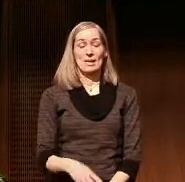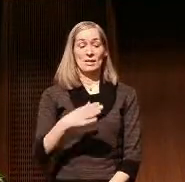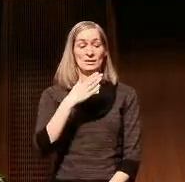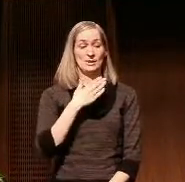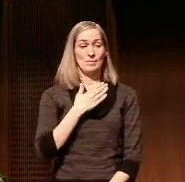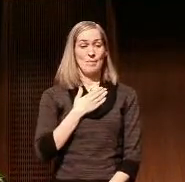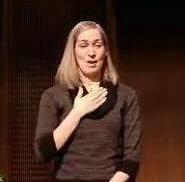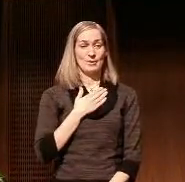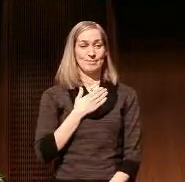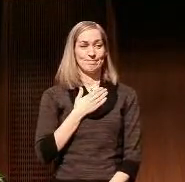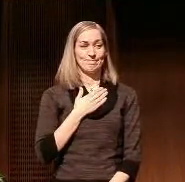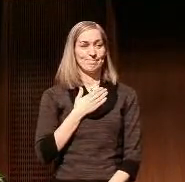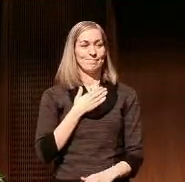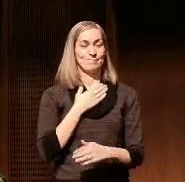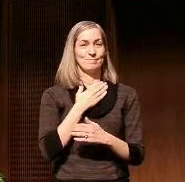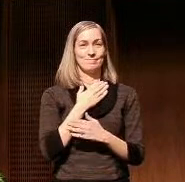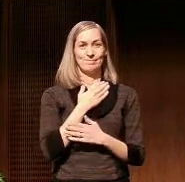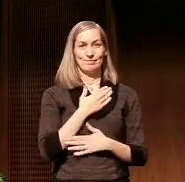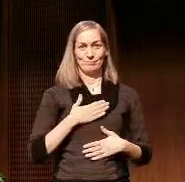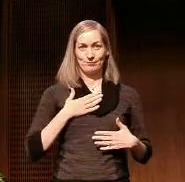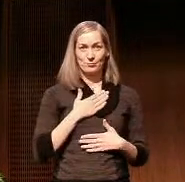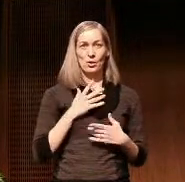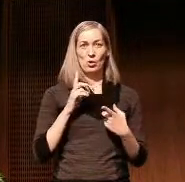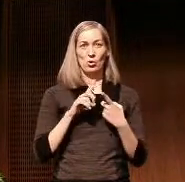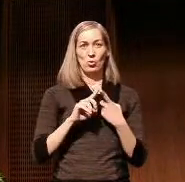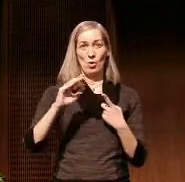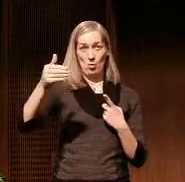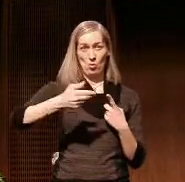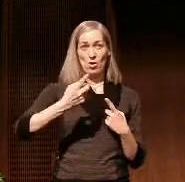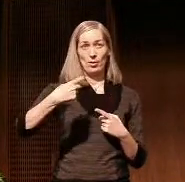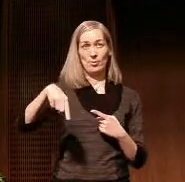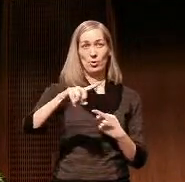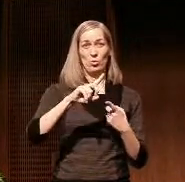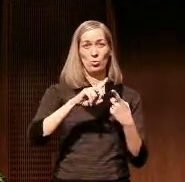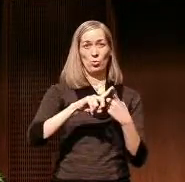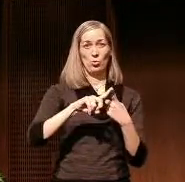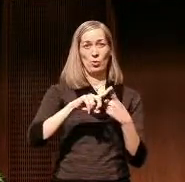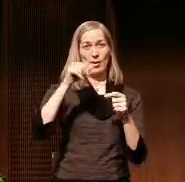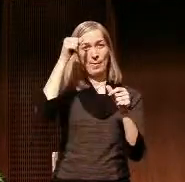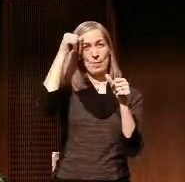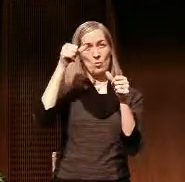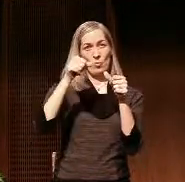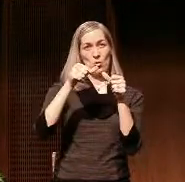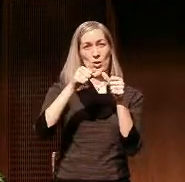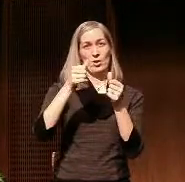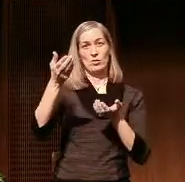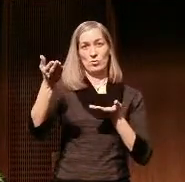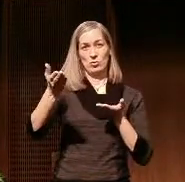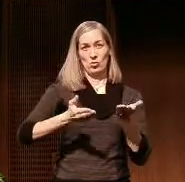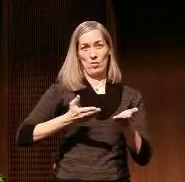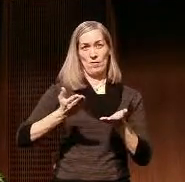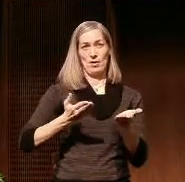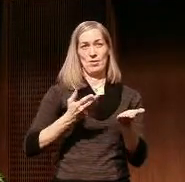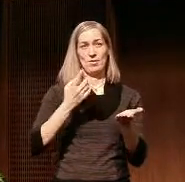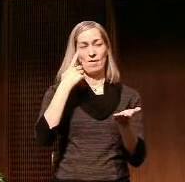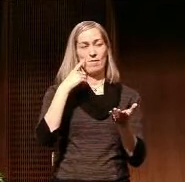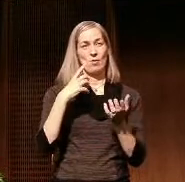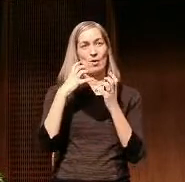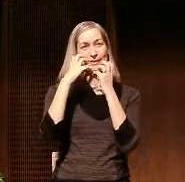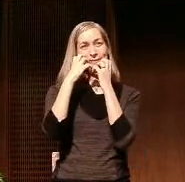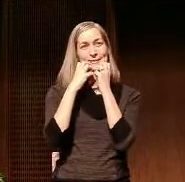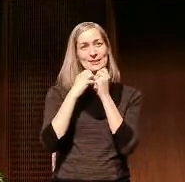my privilege to welcome you to this memorial service for a